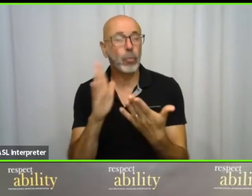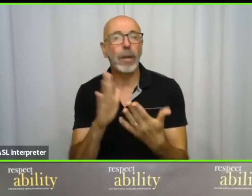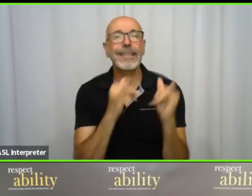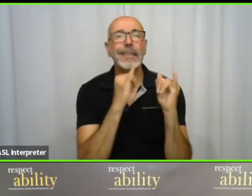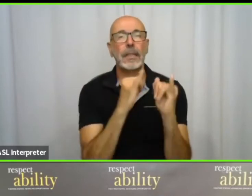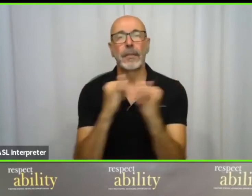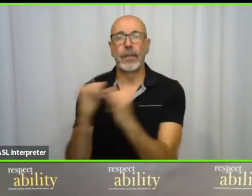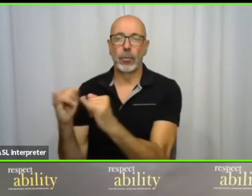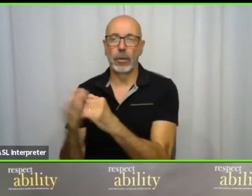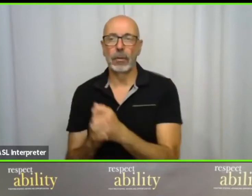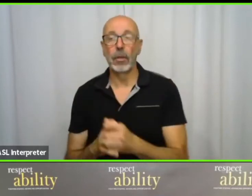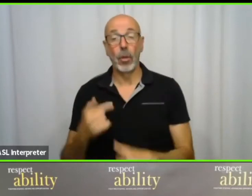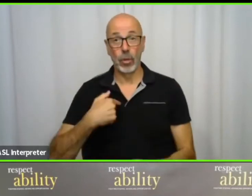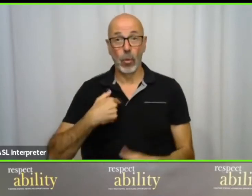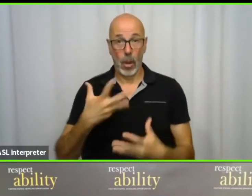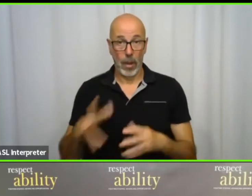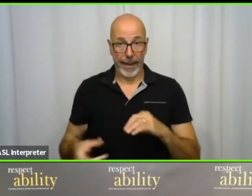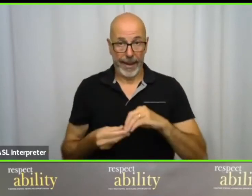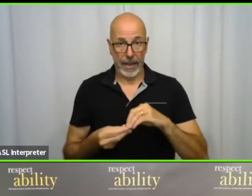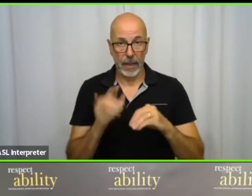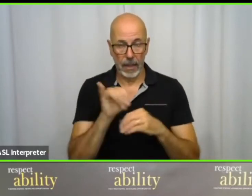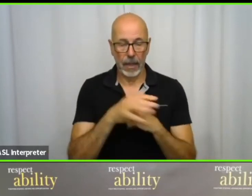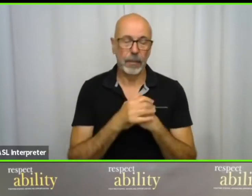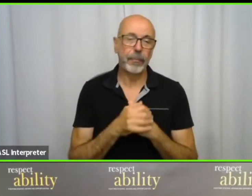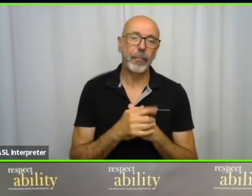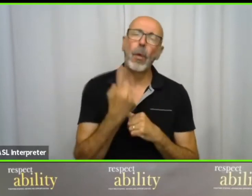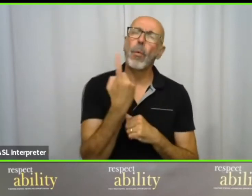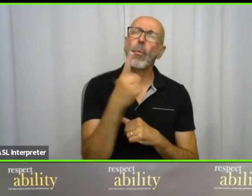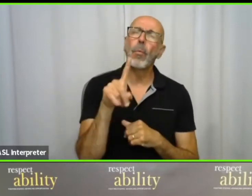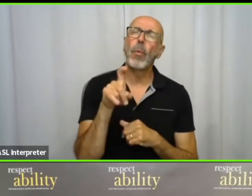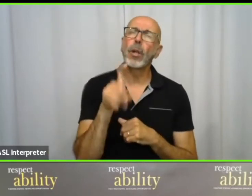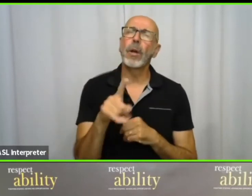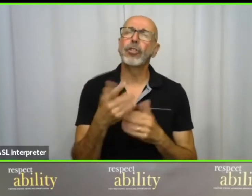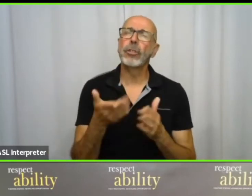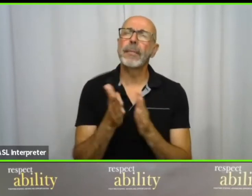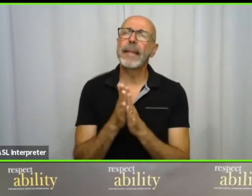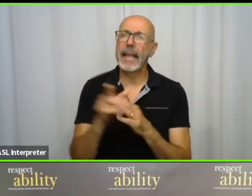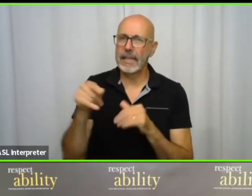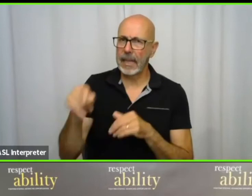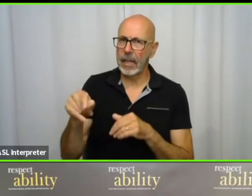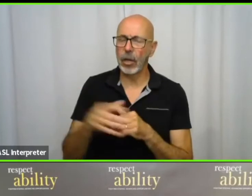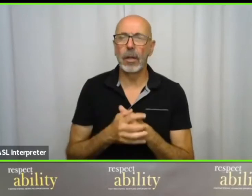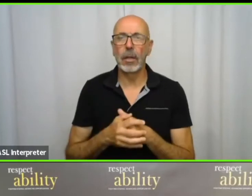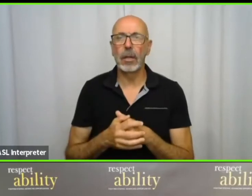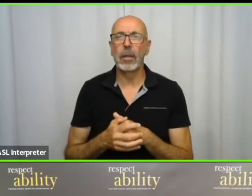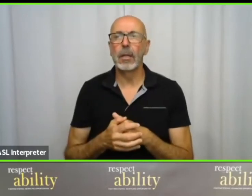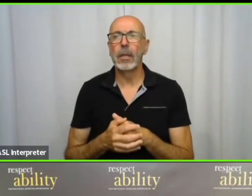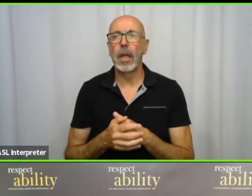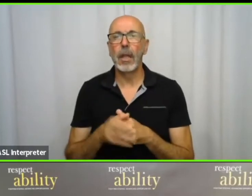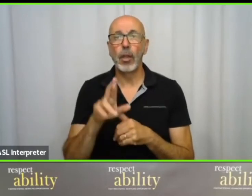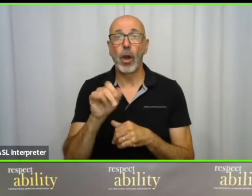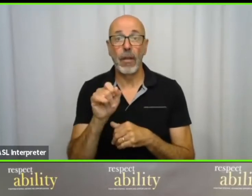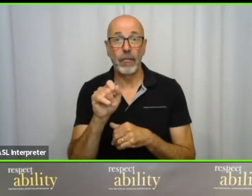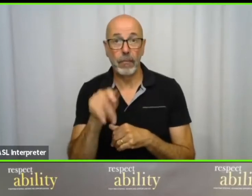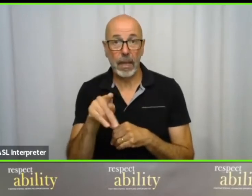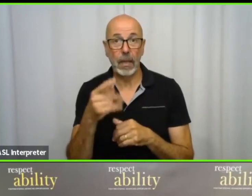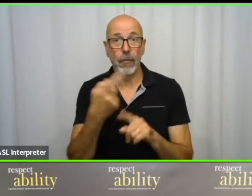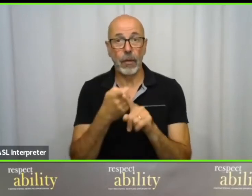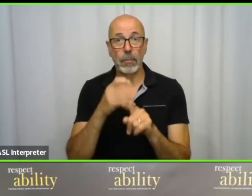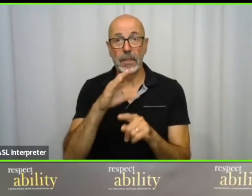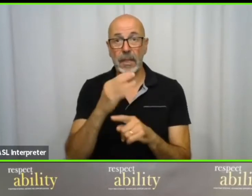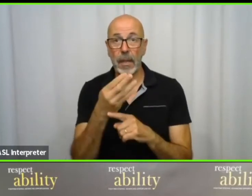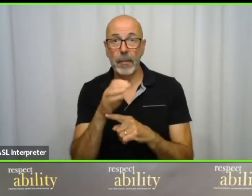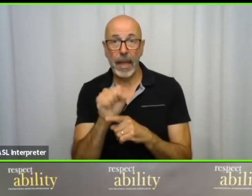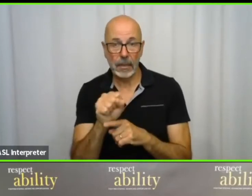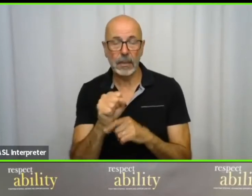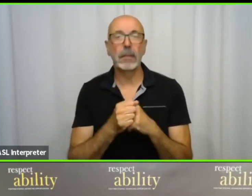to jump in and just add a little to that is like one of the questions that is being asked in this request for information from CMS is,